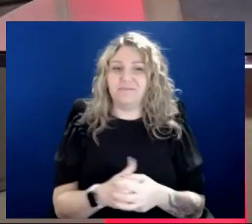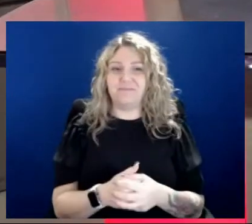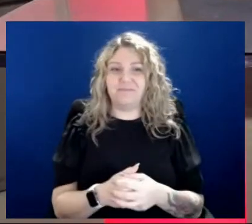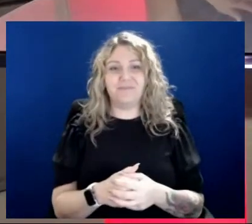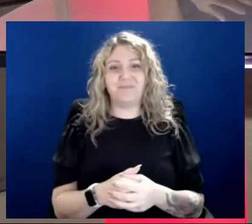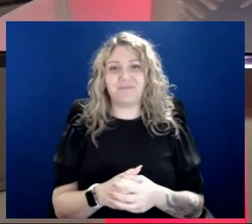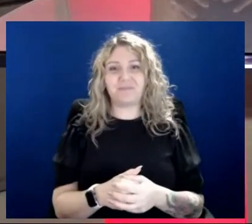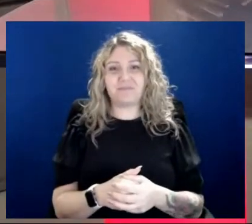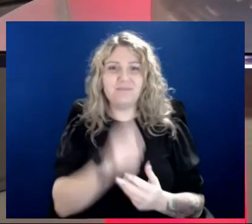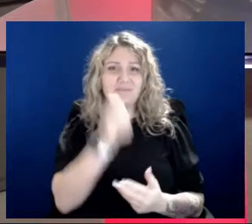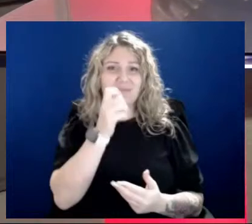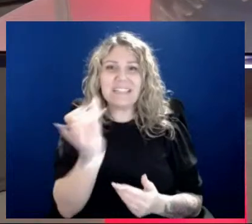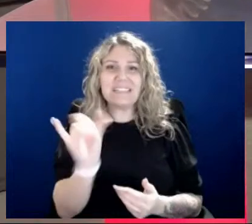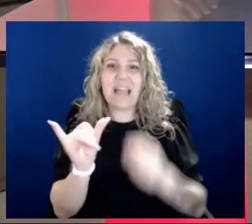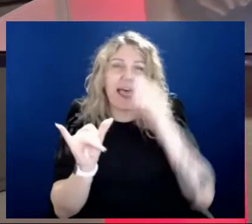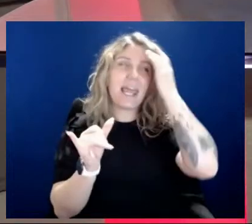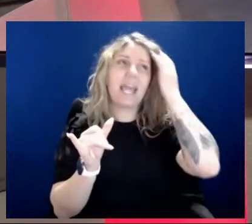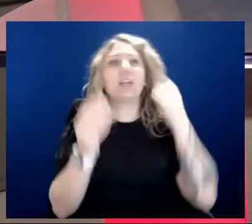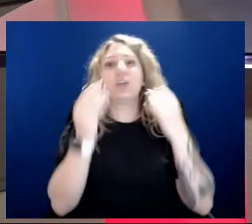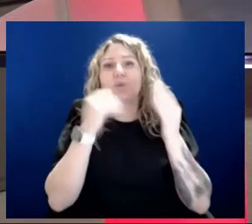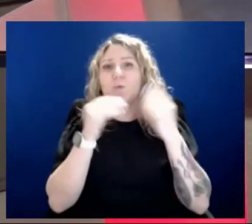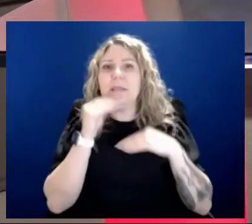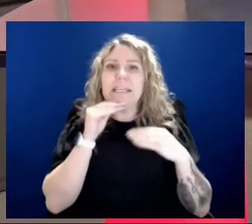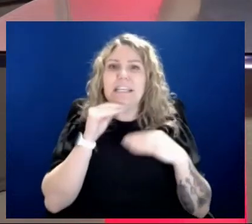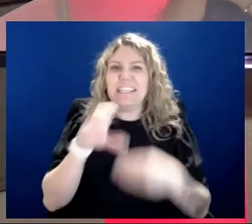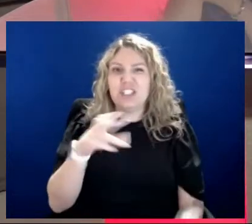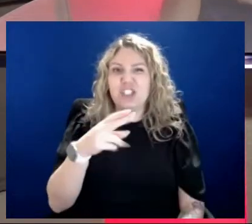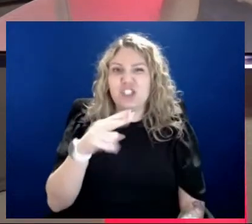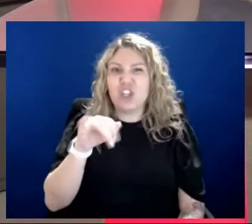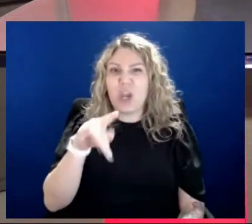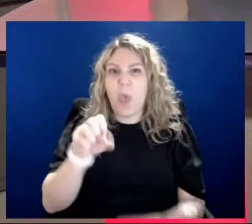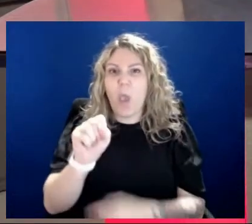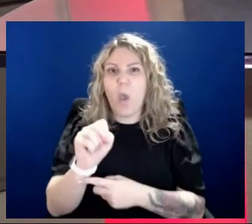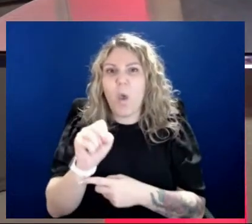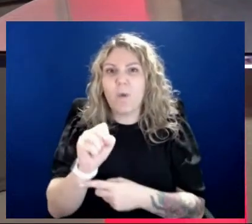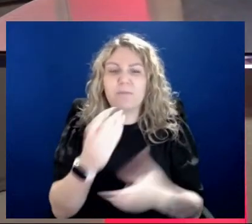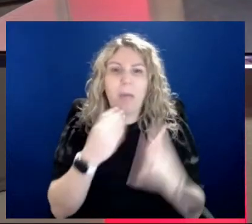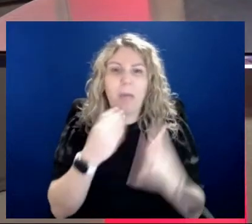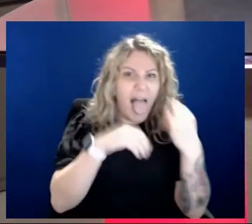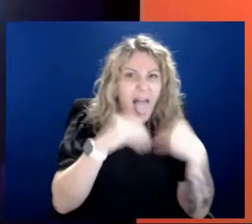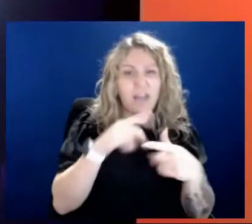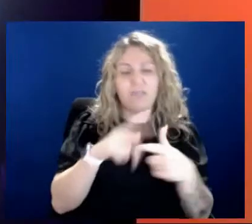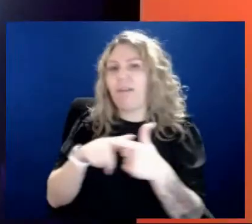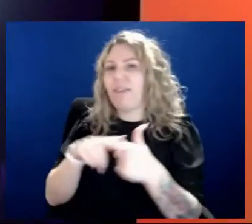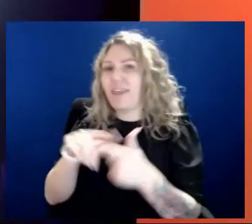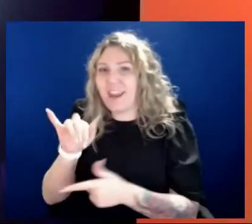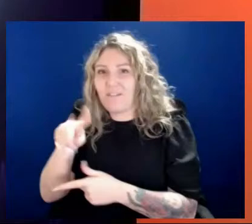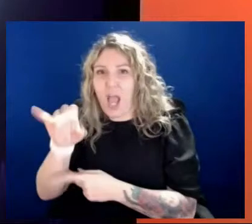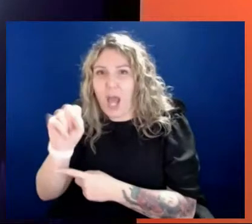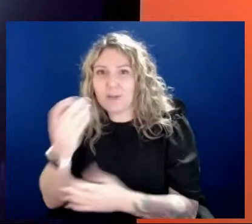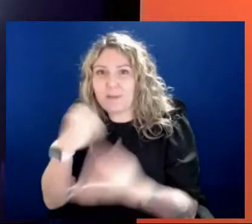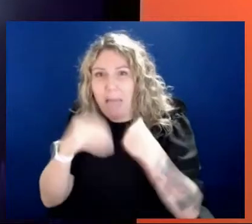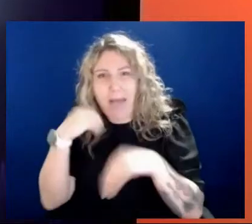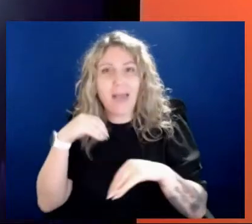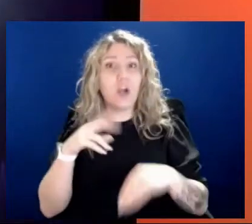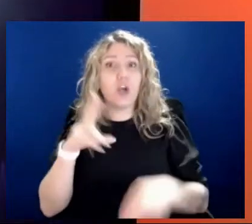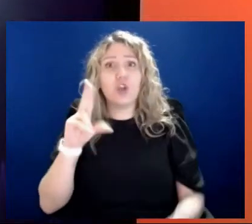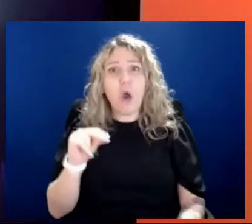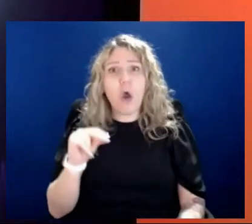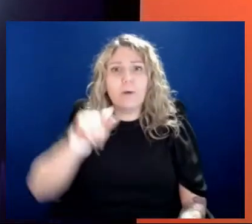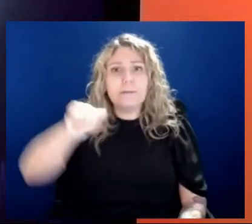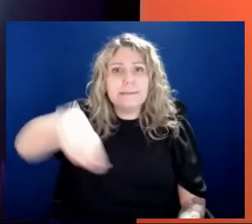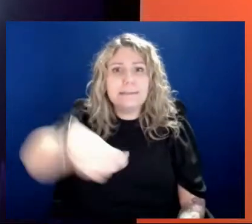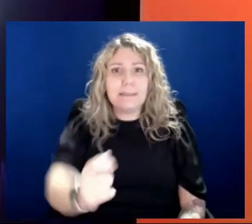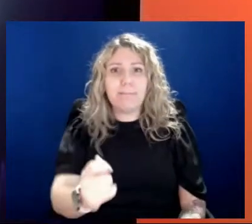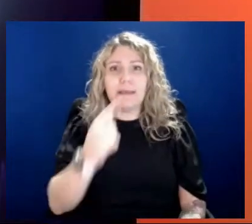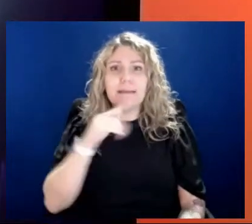you can eat bowls and bowls of Cheetos and then have 2 servings of avocado and it erases the Cheetos. No, dipping your Cheetos in avocado